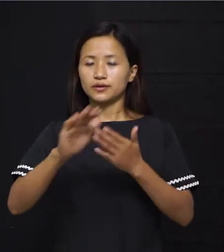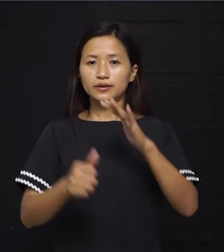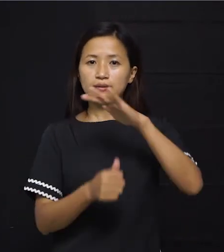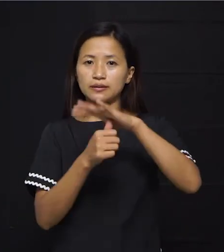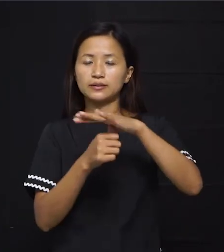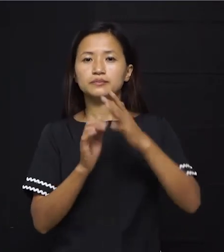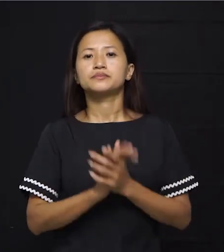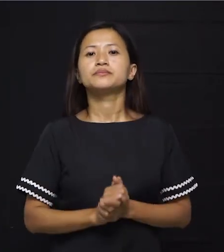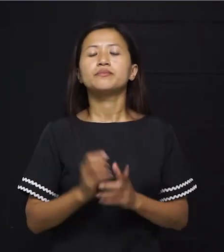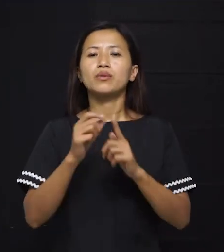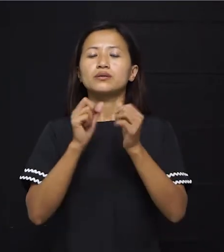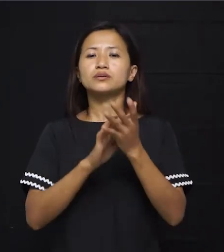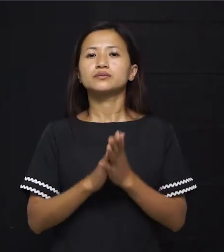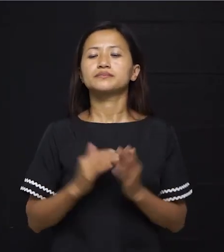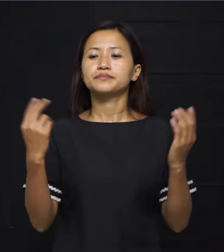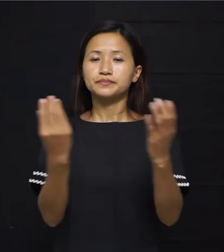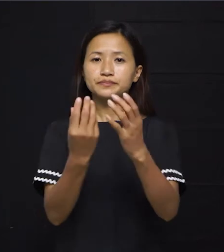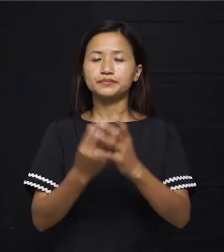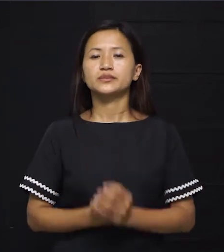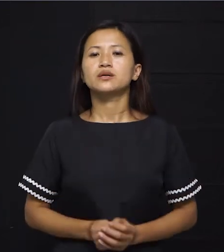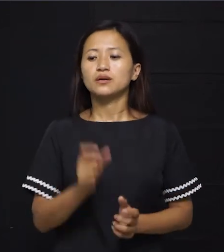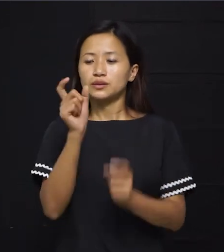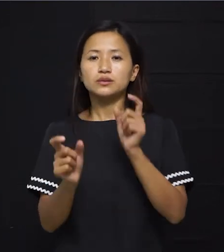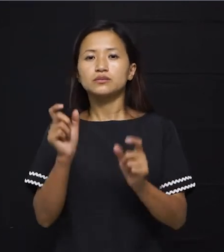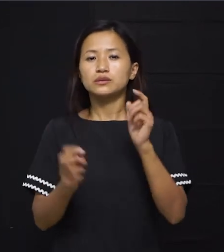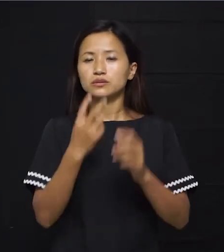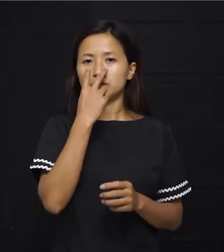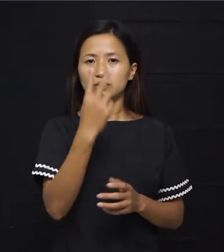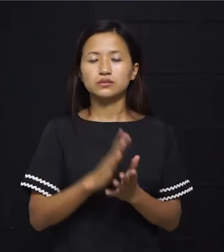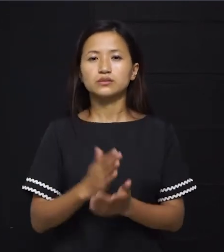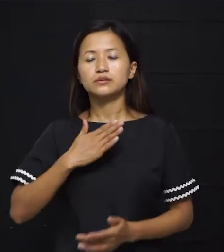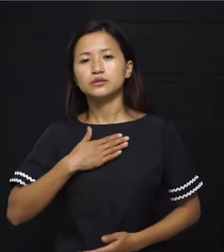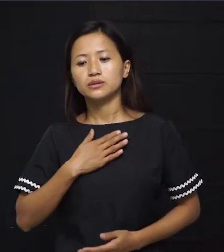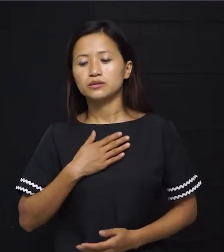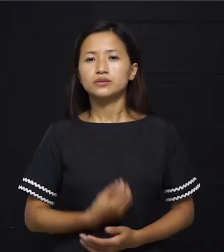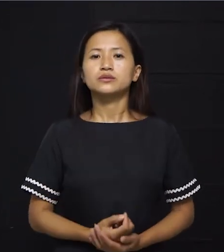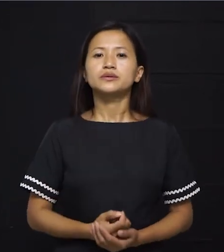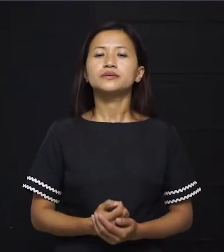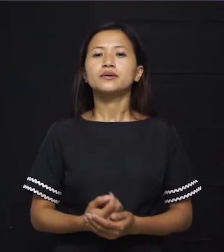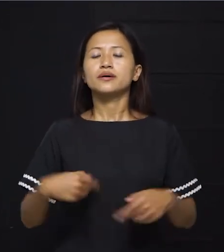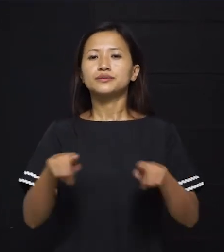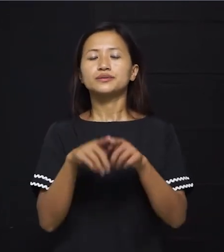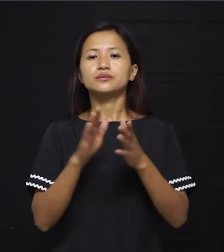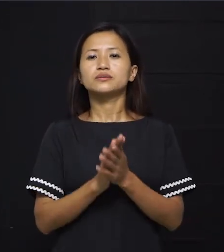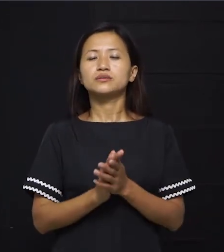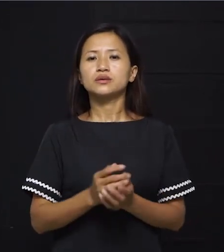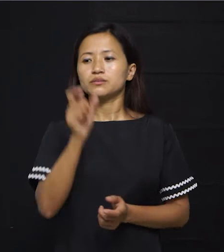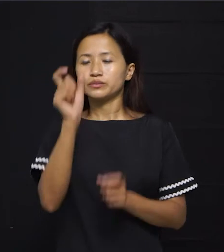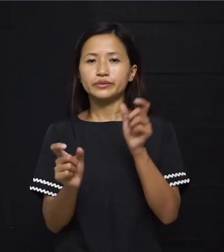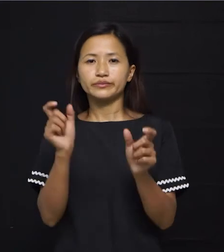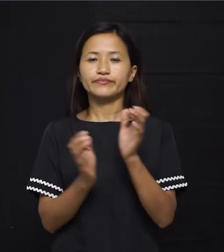he cannot just give his judgment. People will lose their respect on him, and also people will